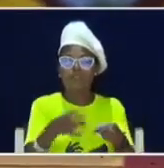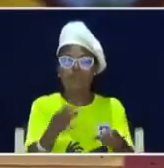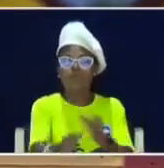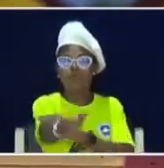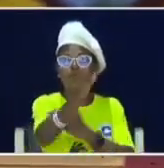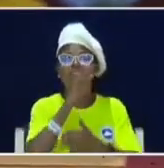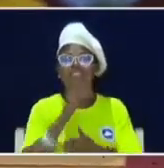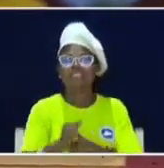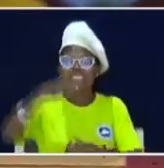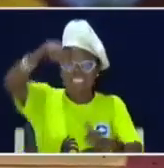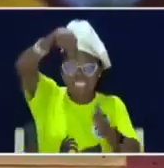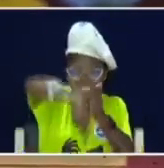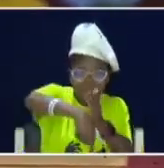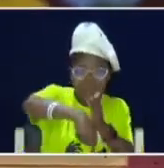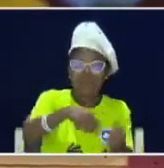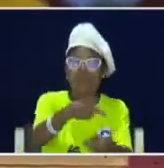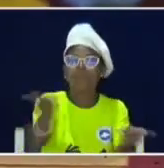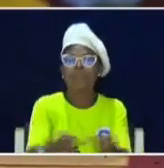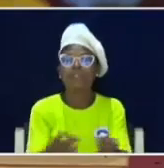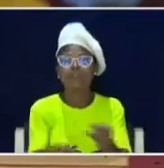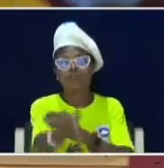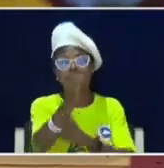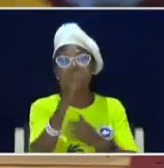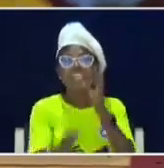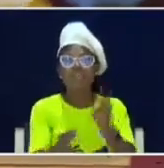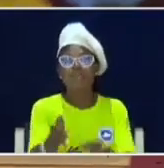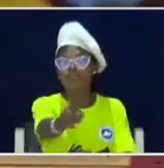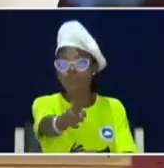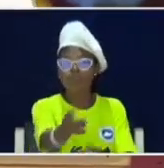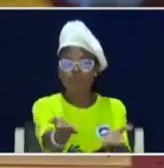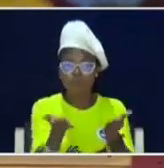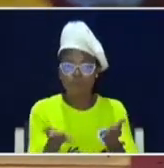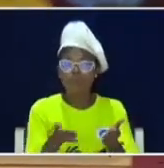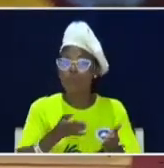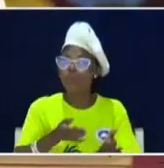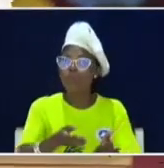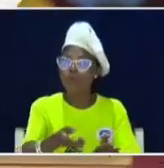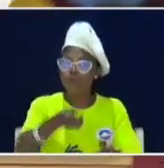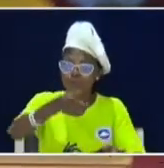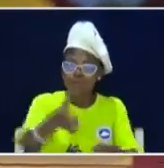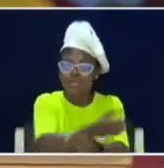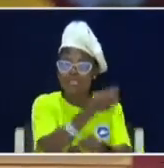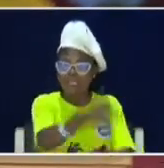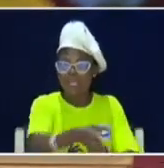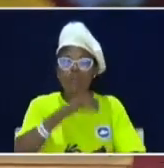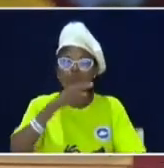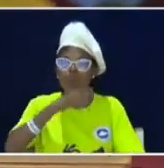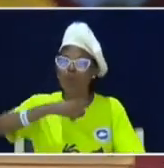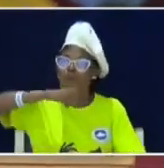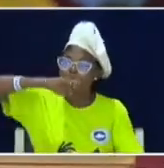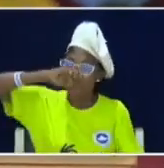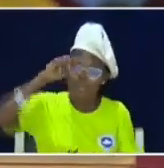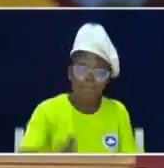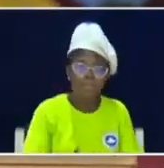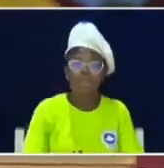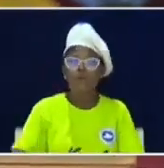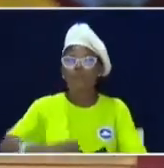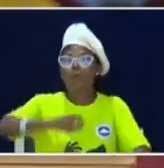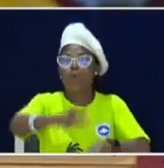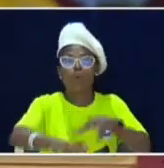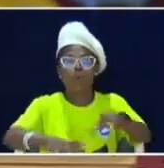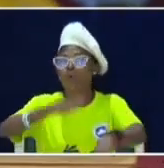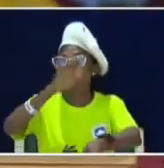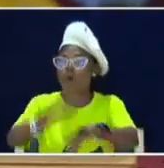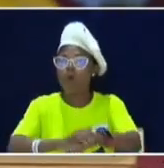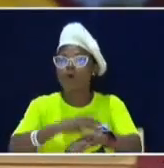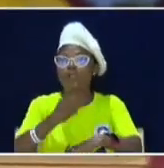God. If you must get there, you must mount on the wings. Am I talking to somebody? If